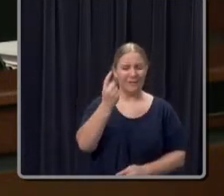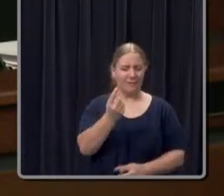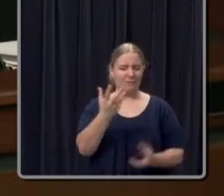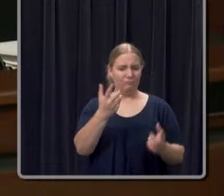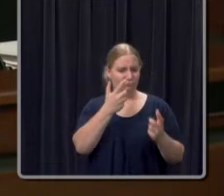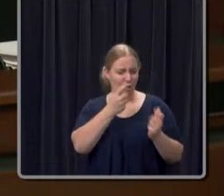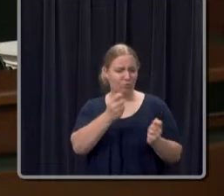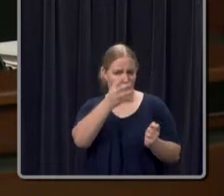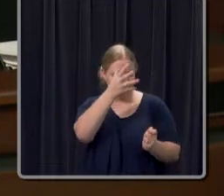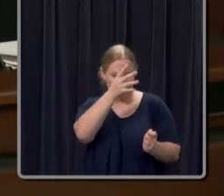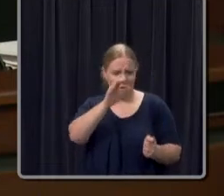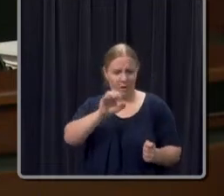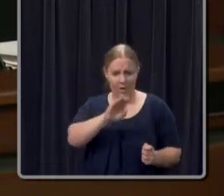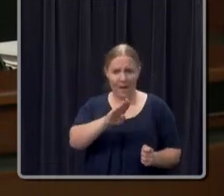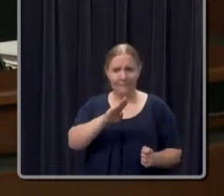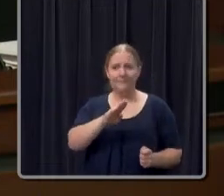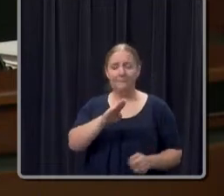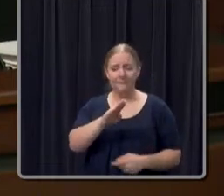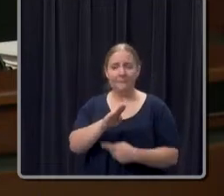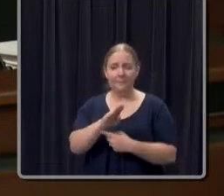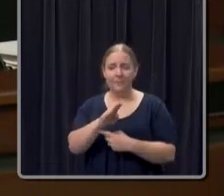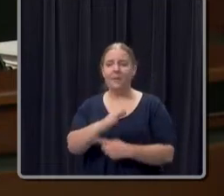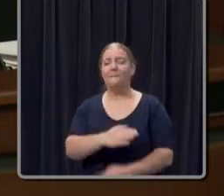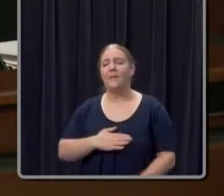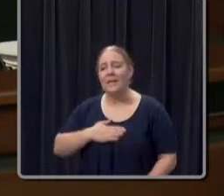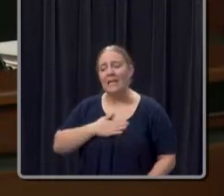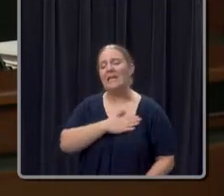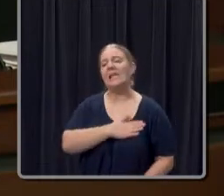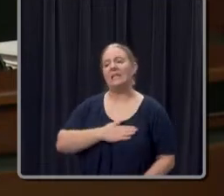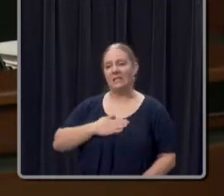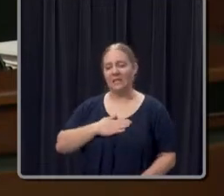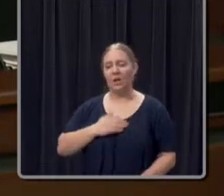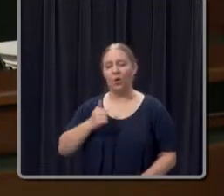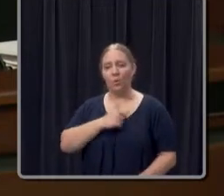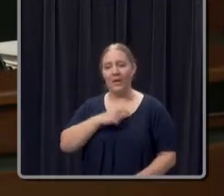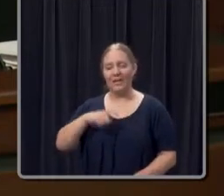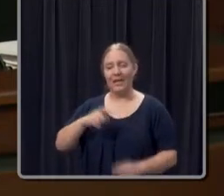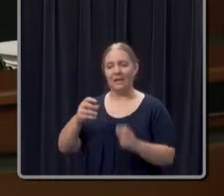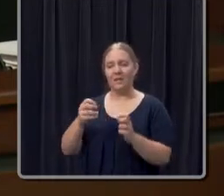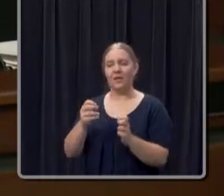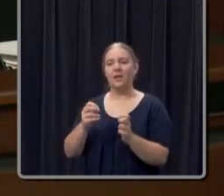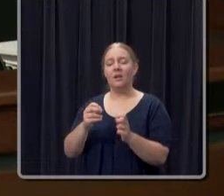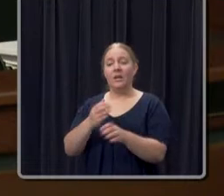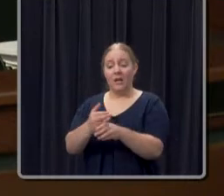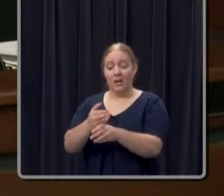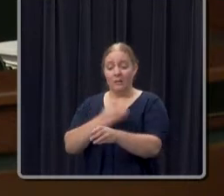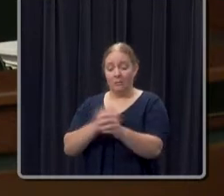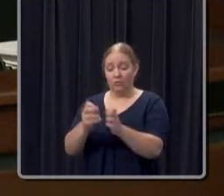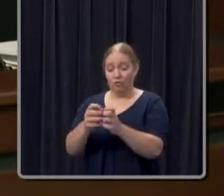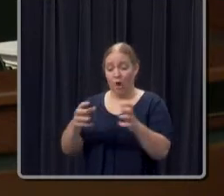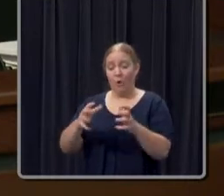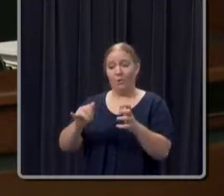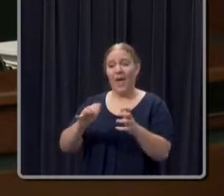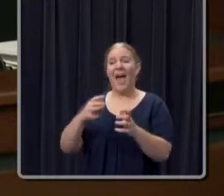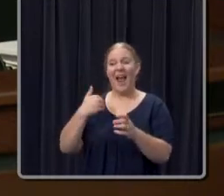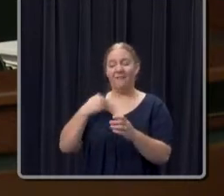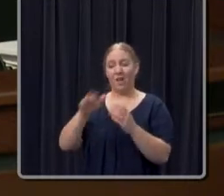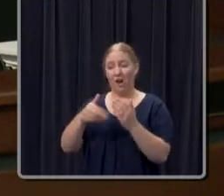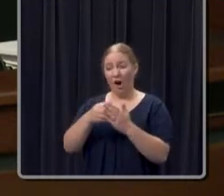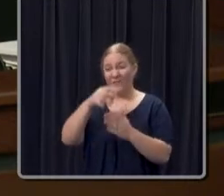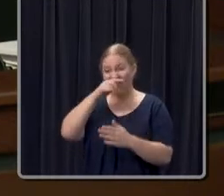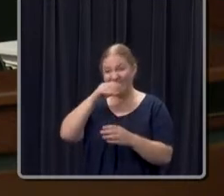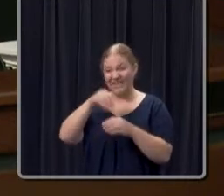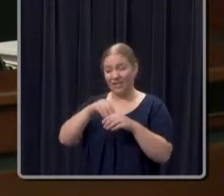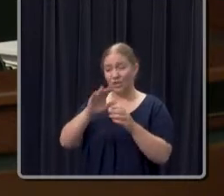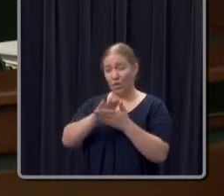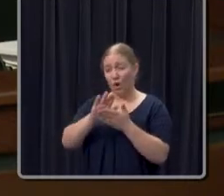you have had grandkids, dads, please, we need to grow that, because just like Brad said, having all those kids in the schools